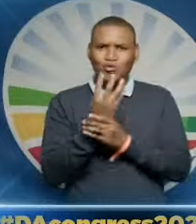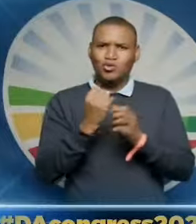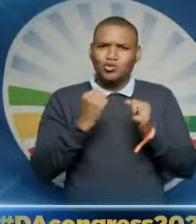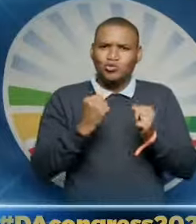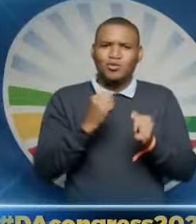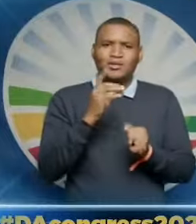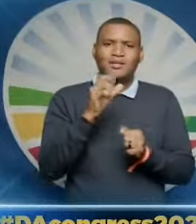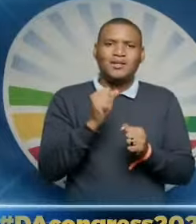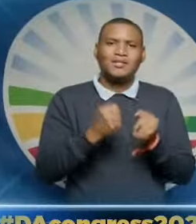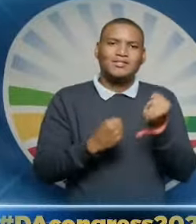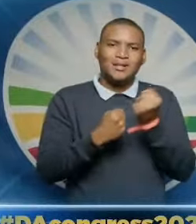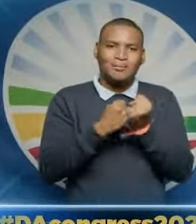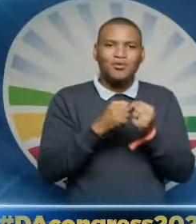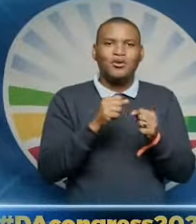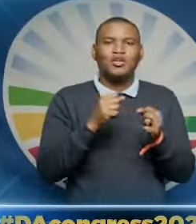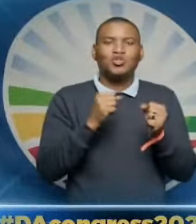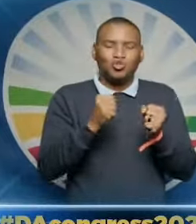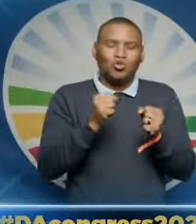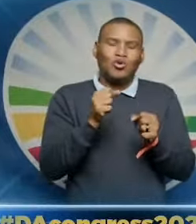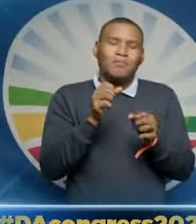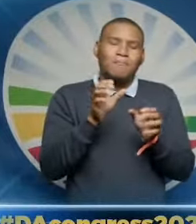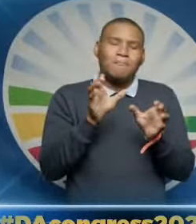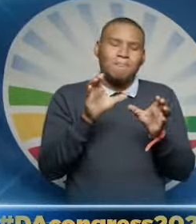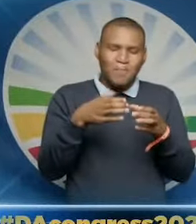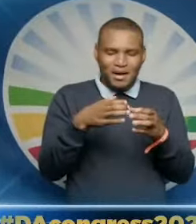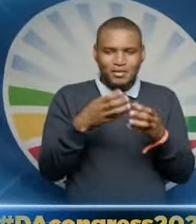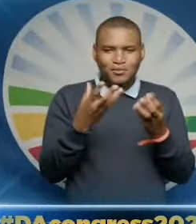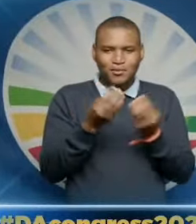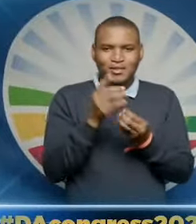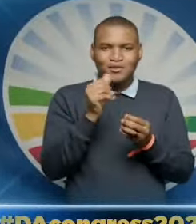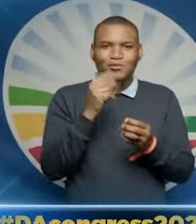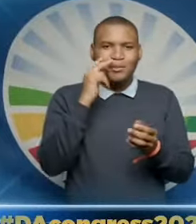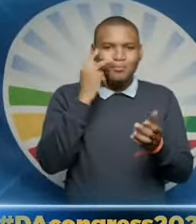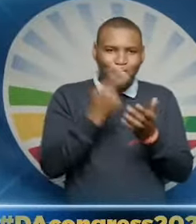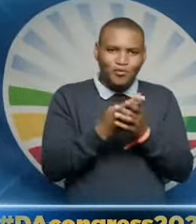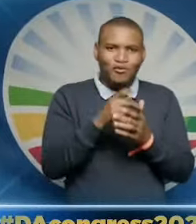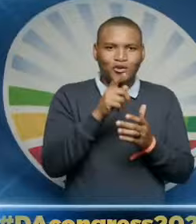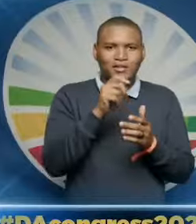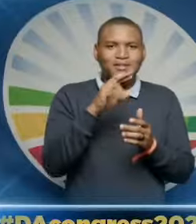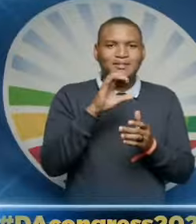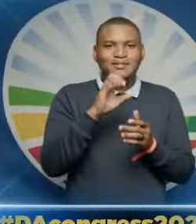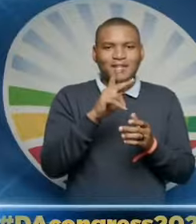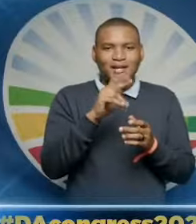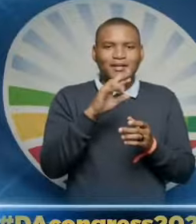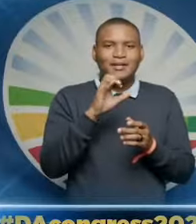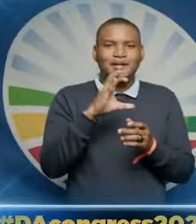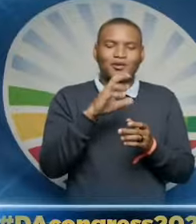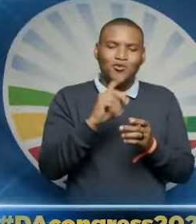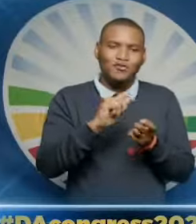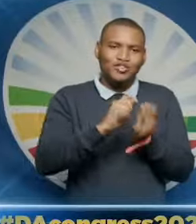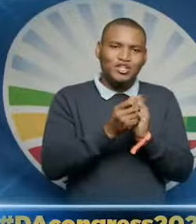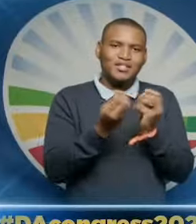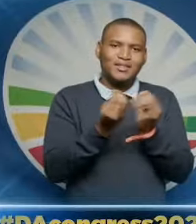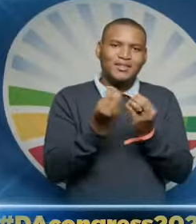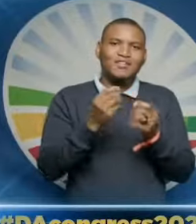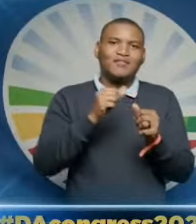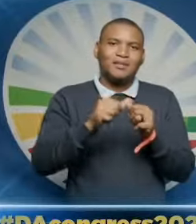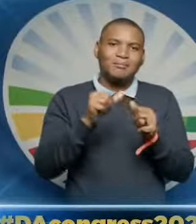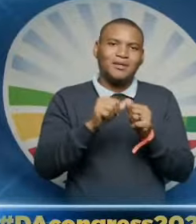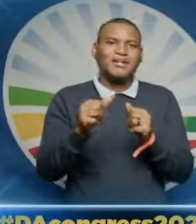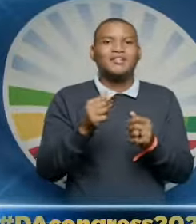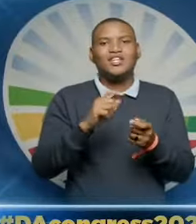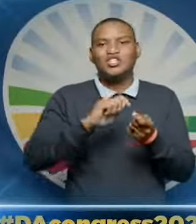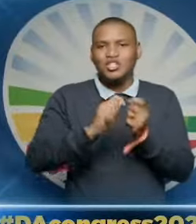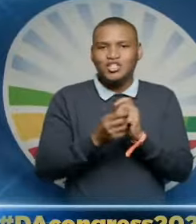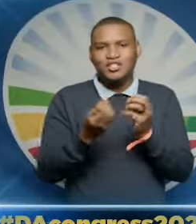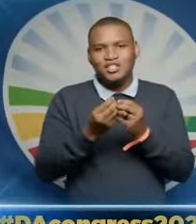DA, support a strong party like the DA with a proven track record of changing things for the better, of getting things done that changes